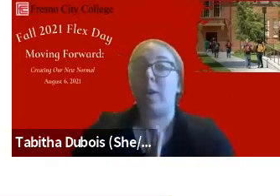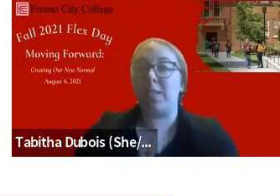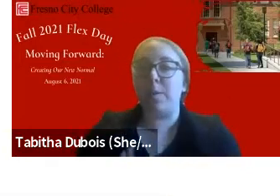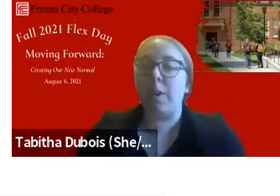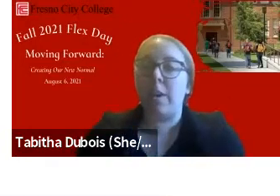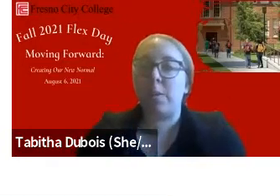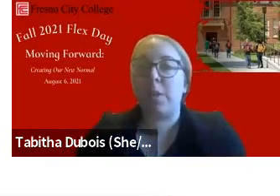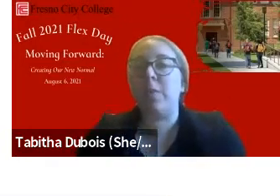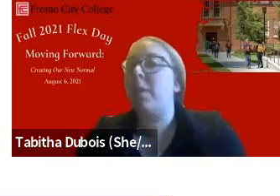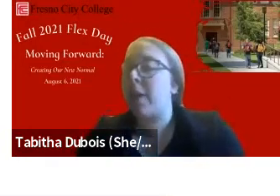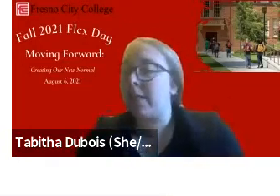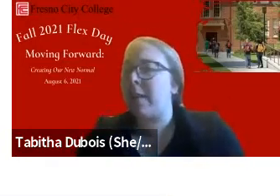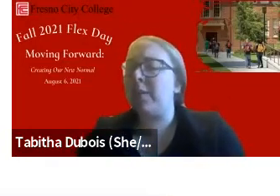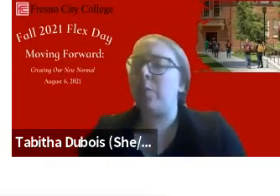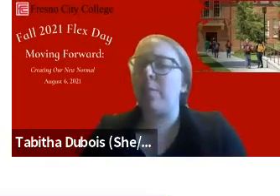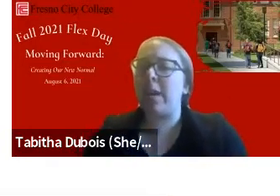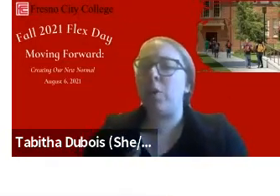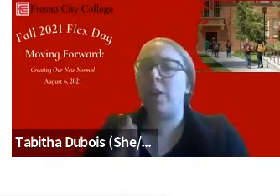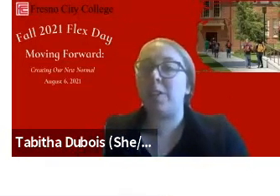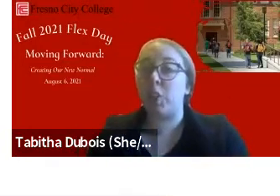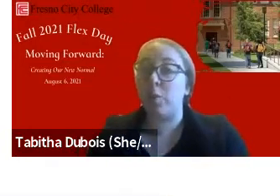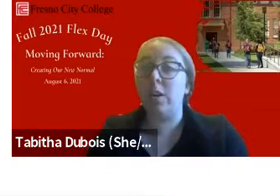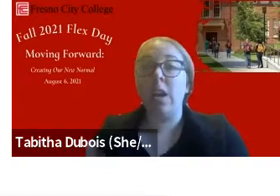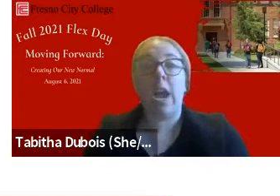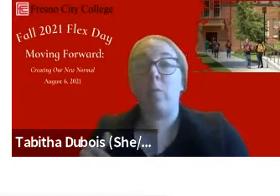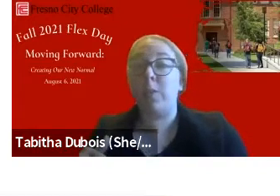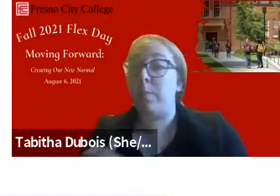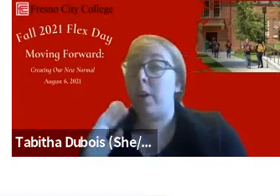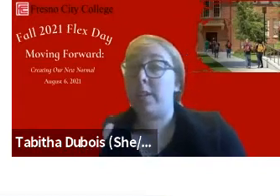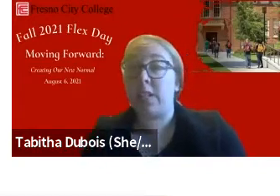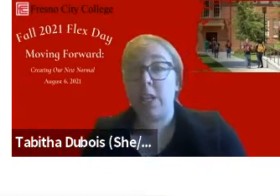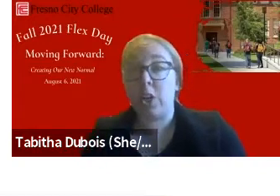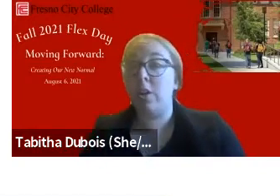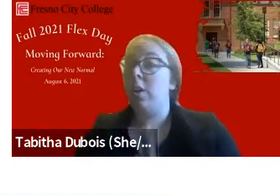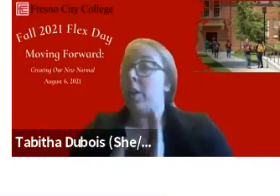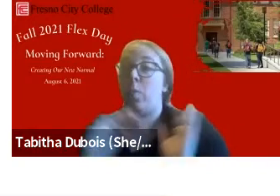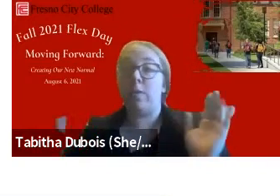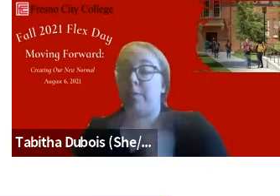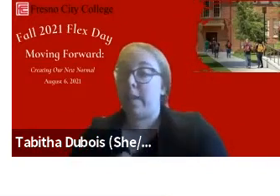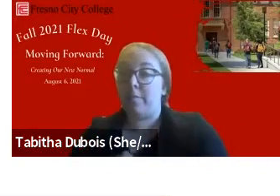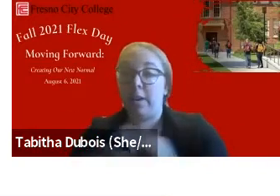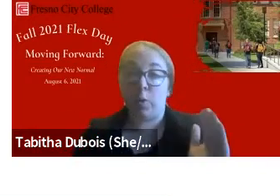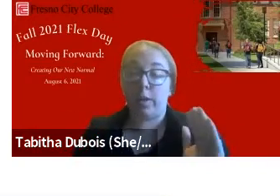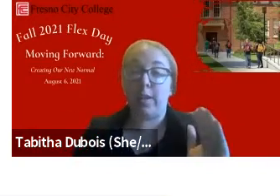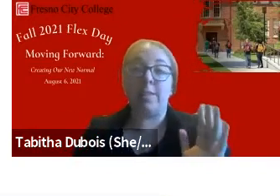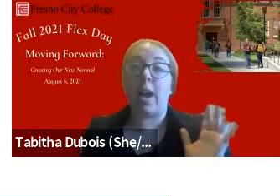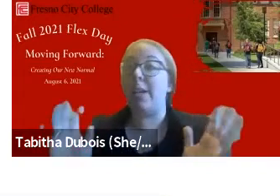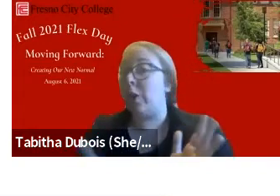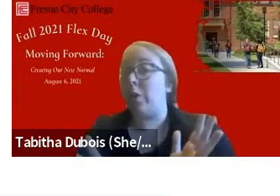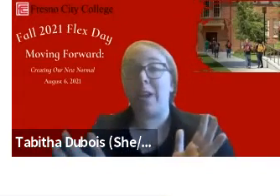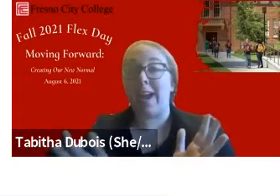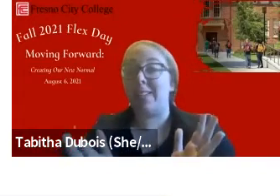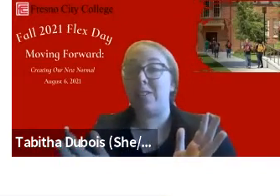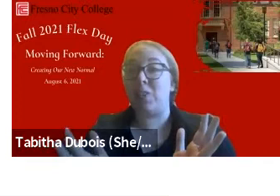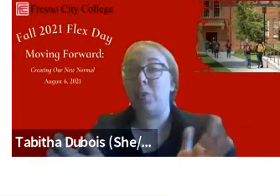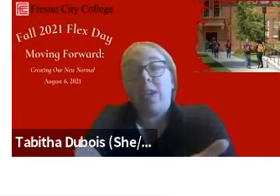do request to be put in there as observers. Sometimes it happens that we might get put in as a tutor. I've once been put in as a teacher. Then we fix that very quickly because I